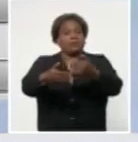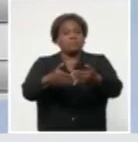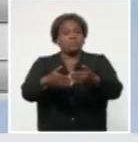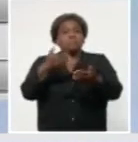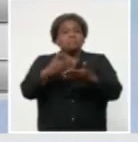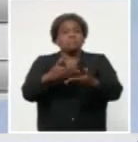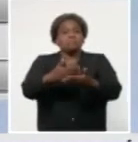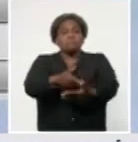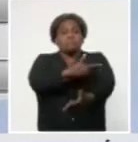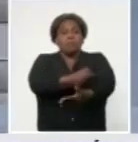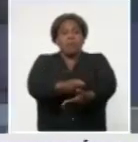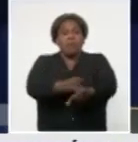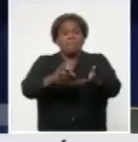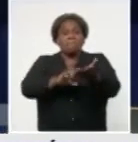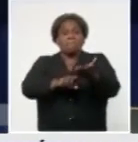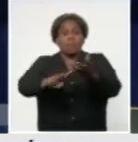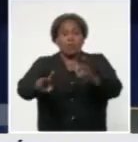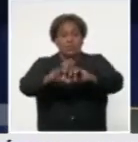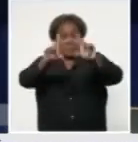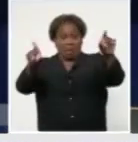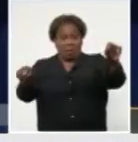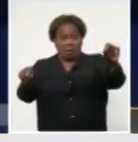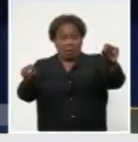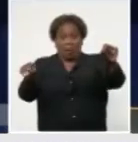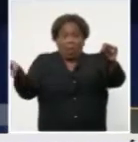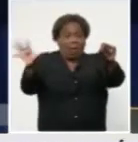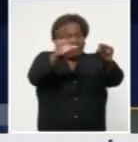all provinces of the country.